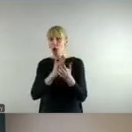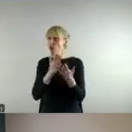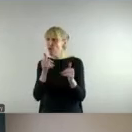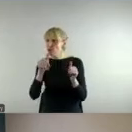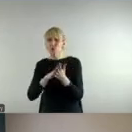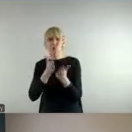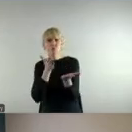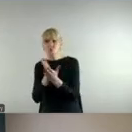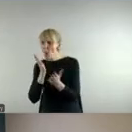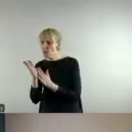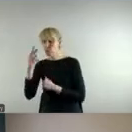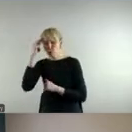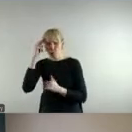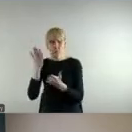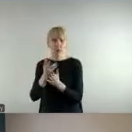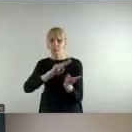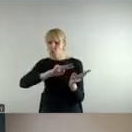what's in it for me.